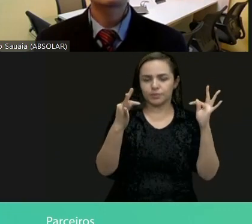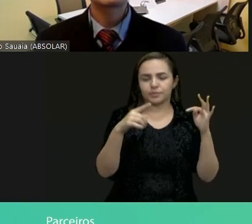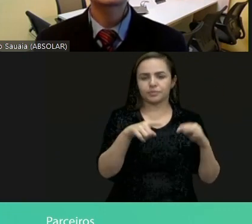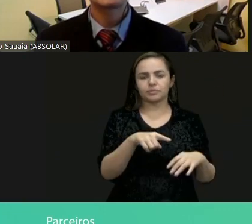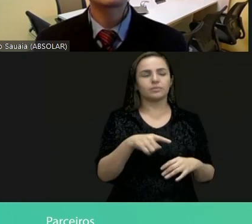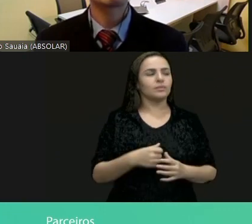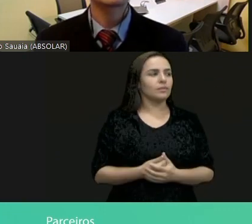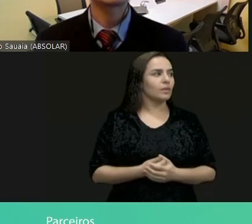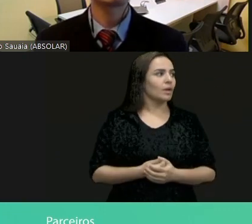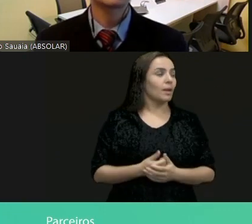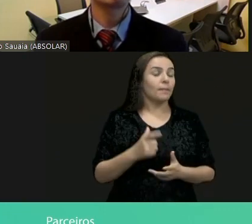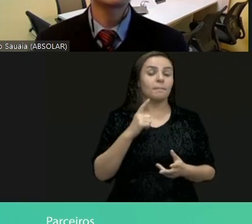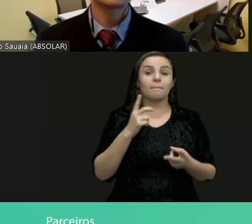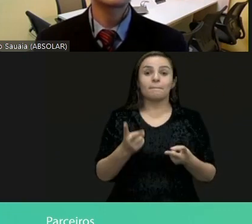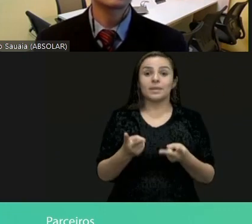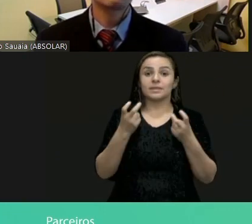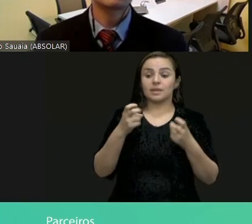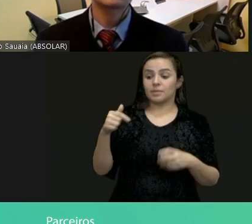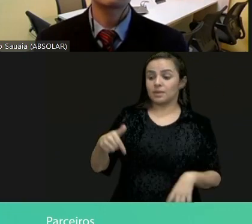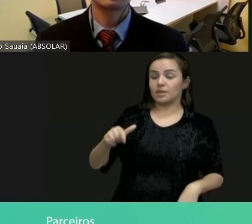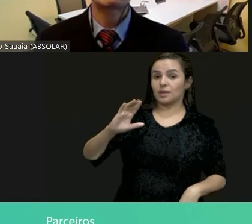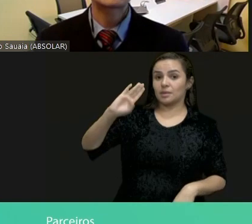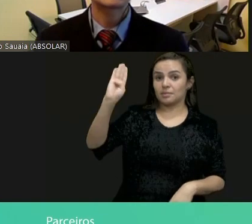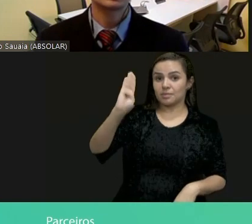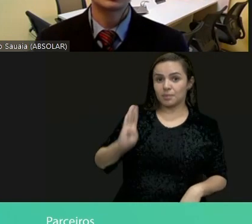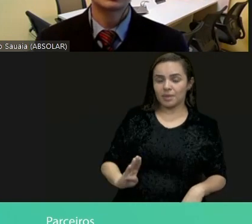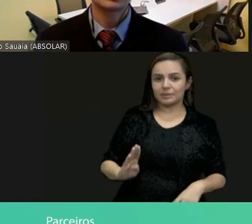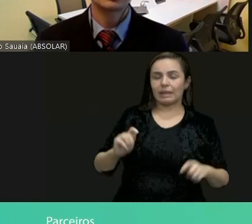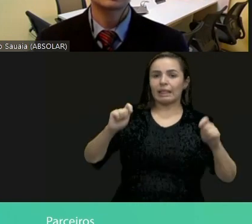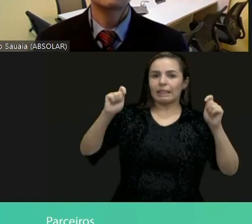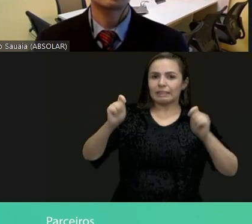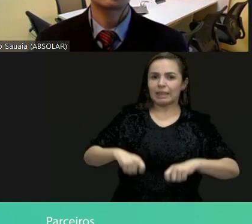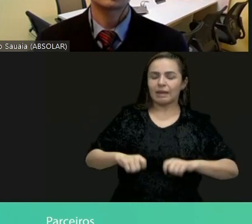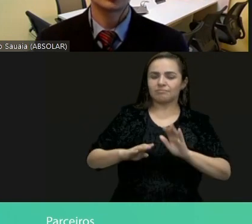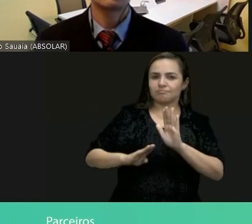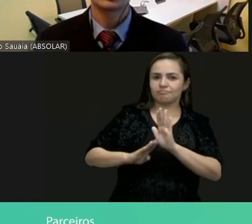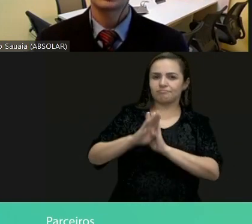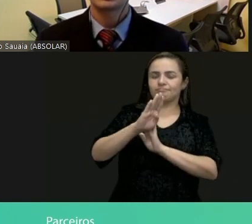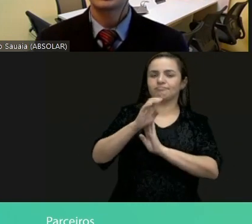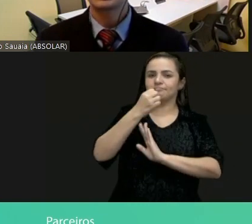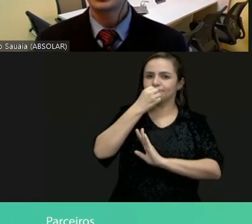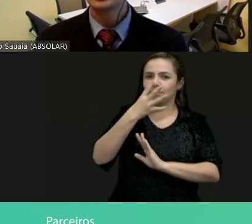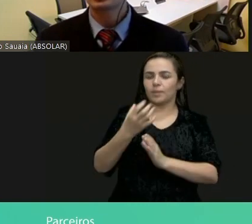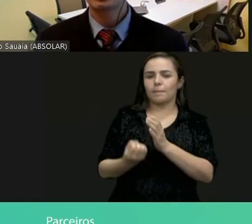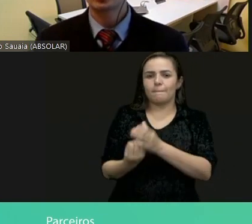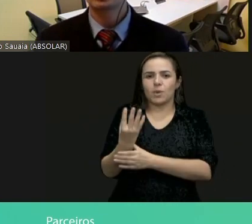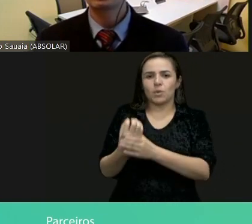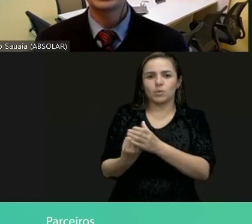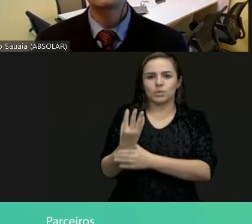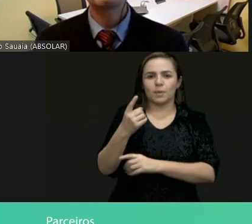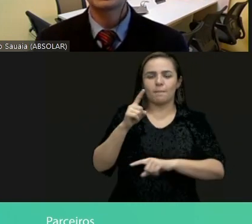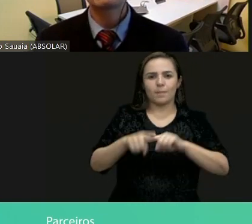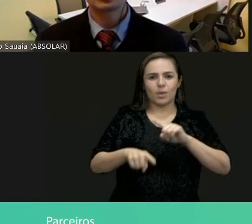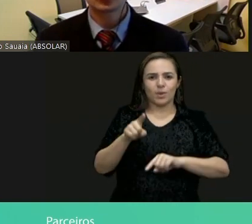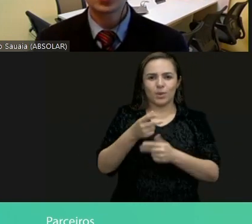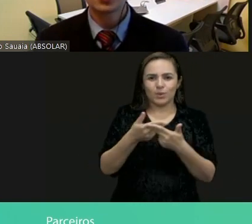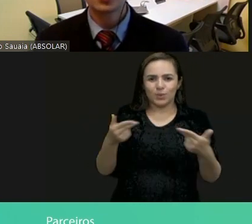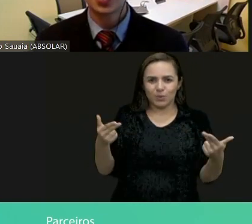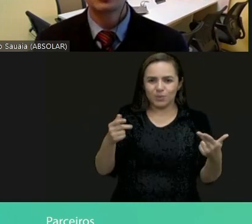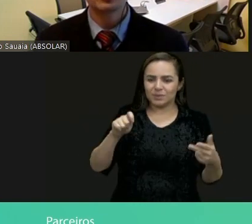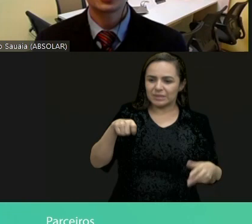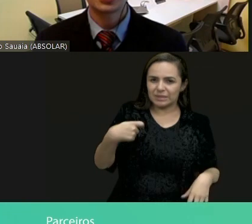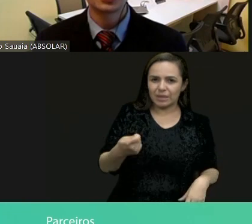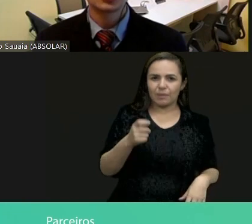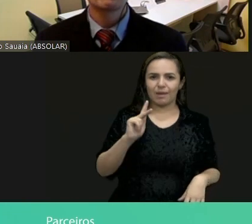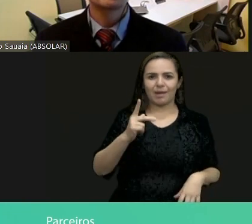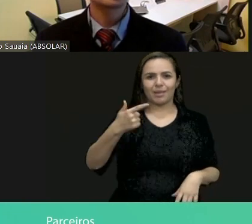scale for electrolysis, we see that Brazil has a huge potential to become a leader in production of this